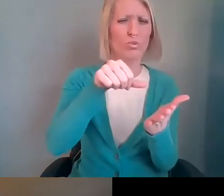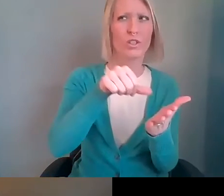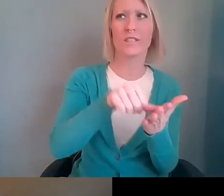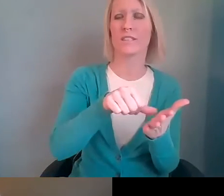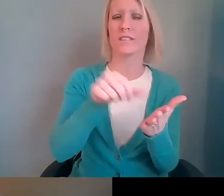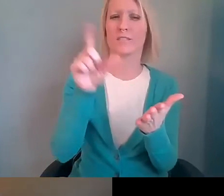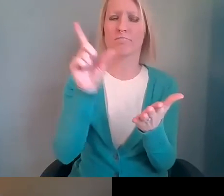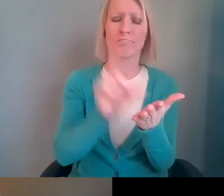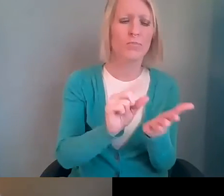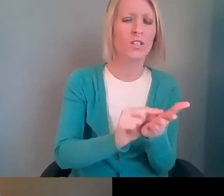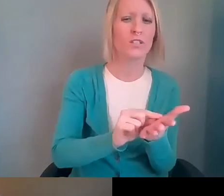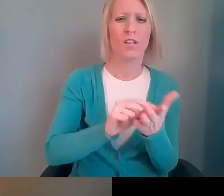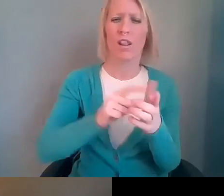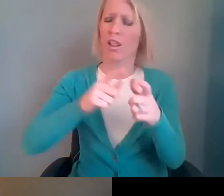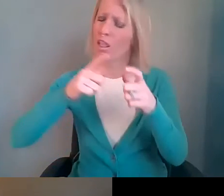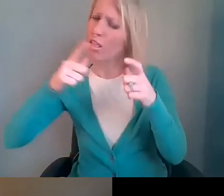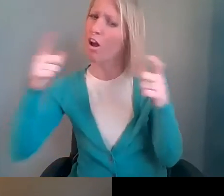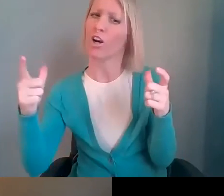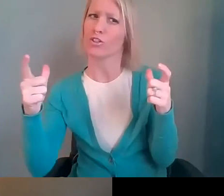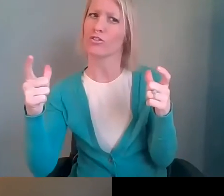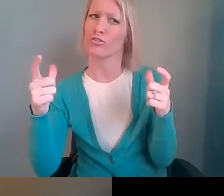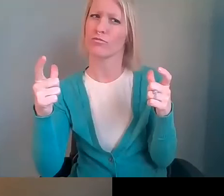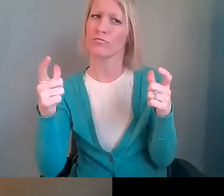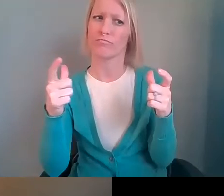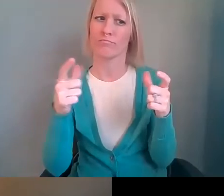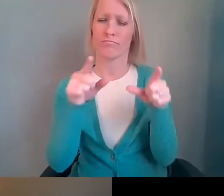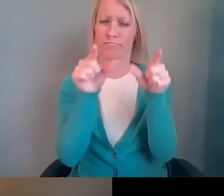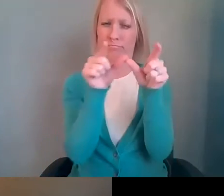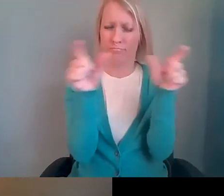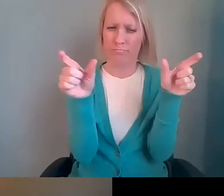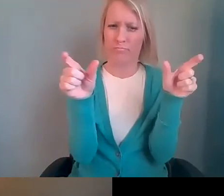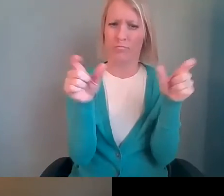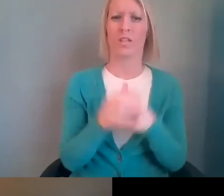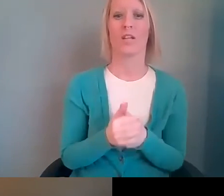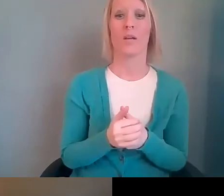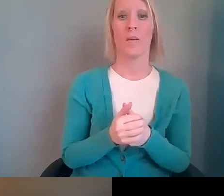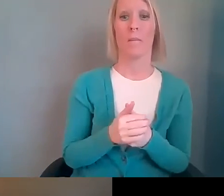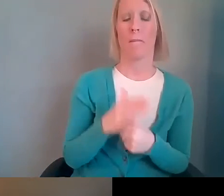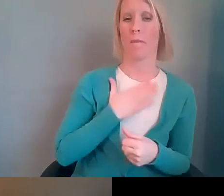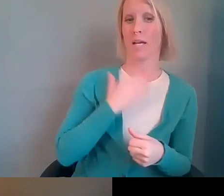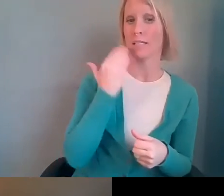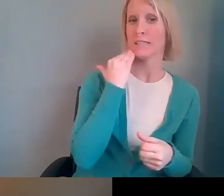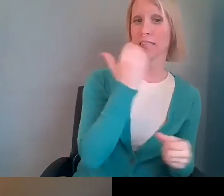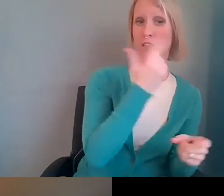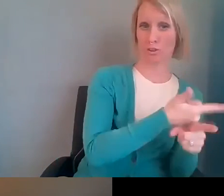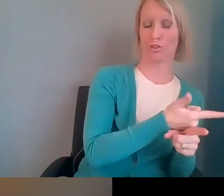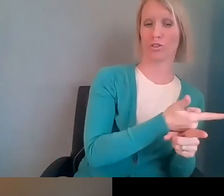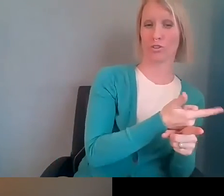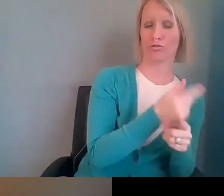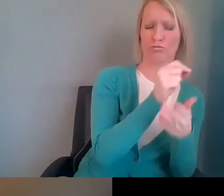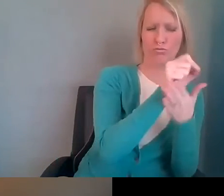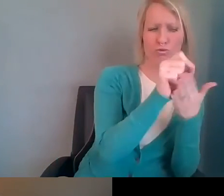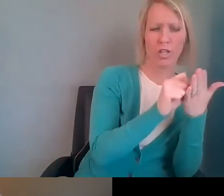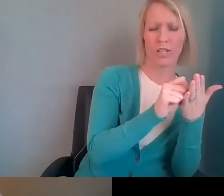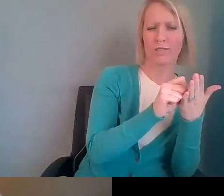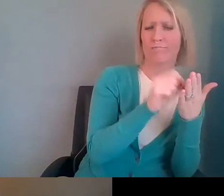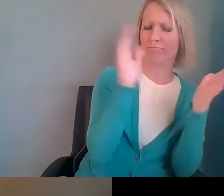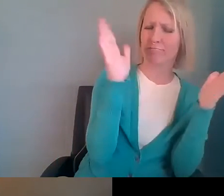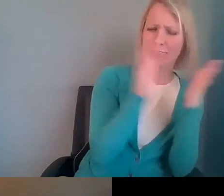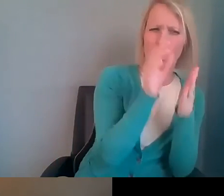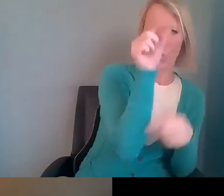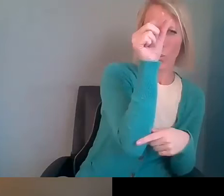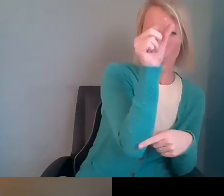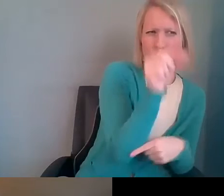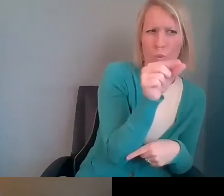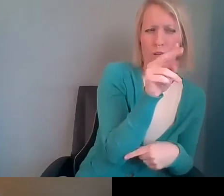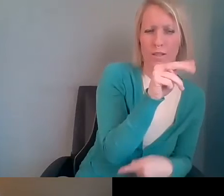My sister writes with a very fine nib and a small pen. So we each have our own ways,